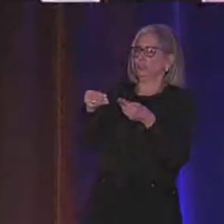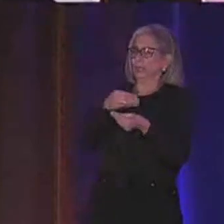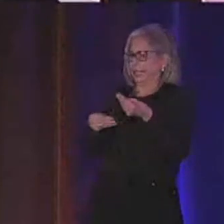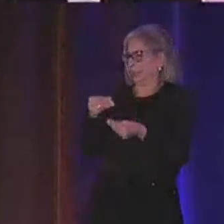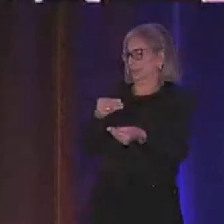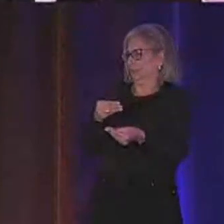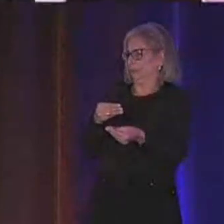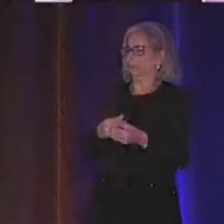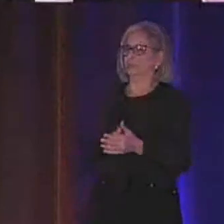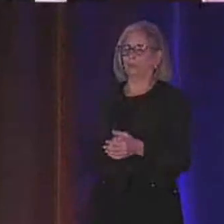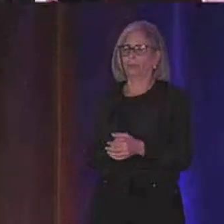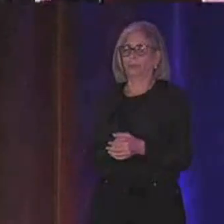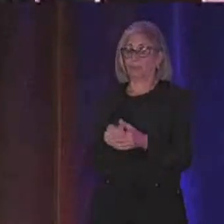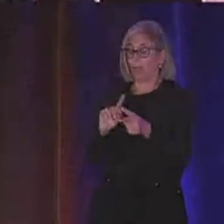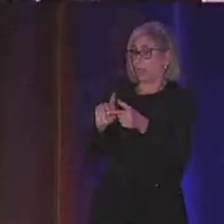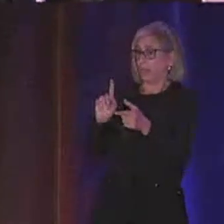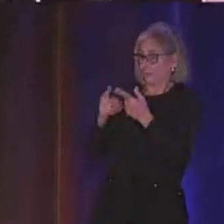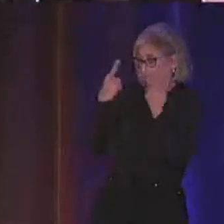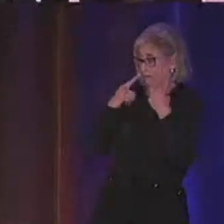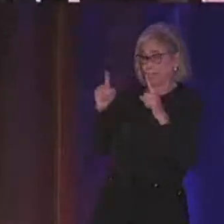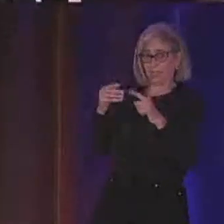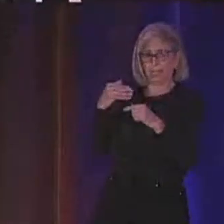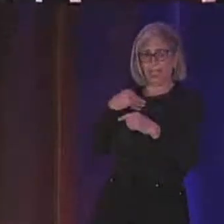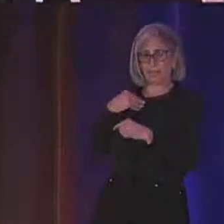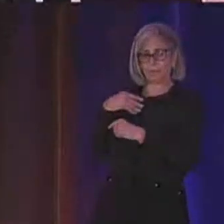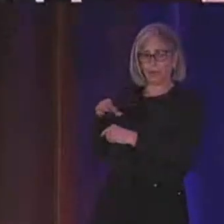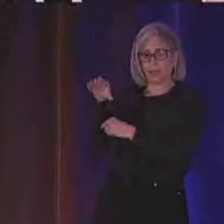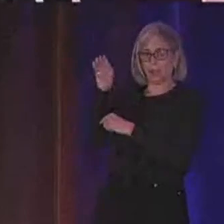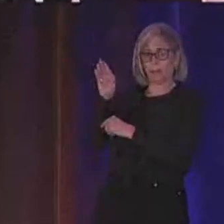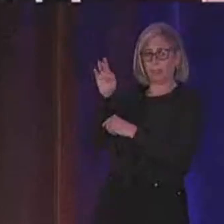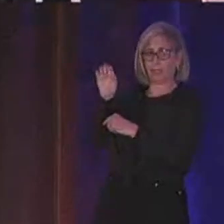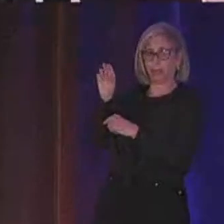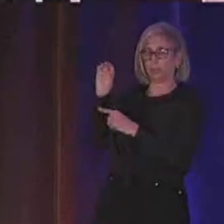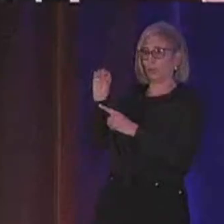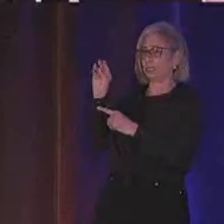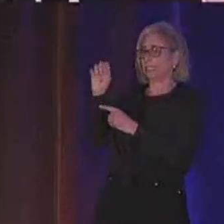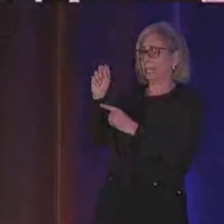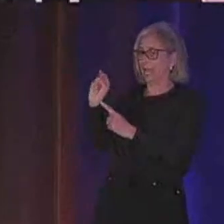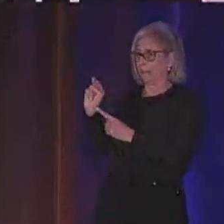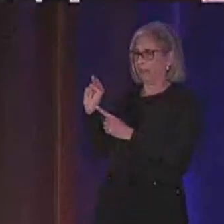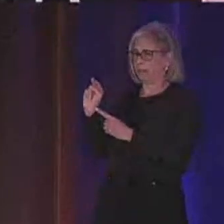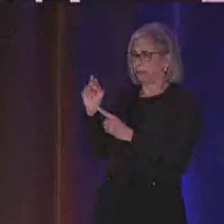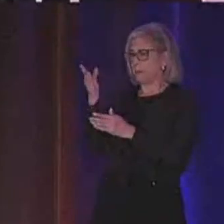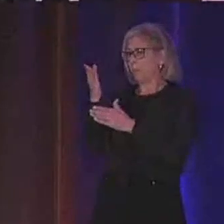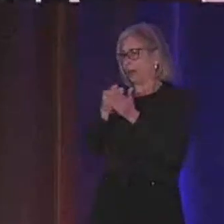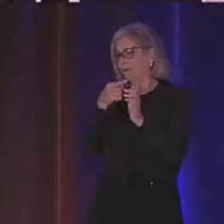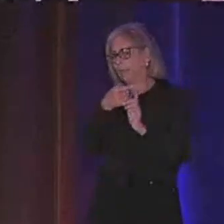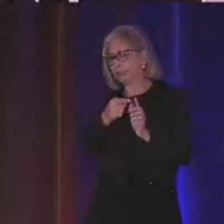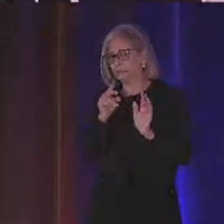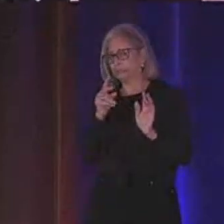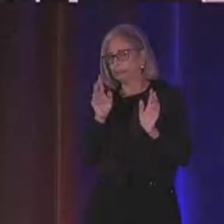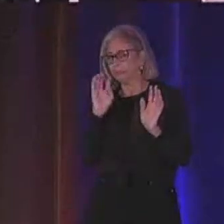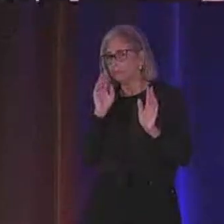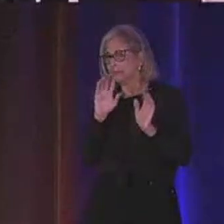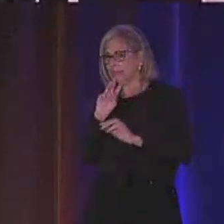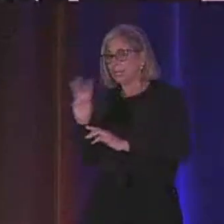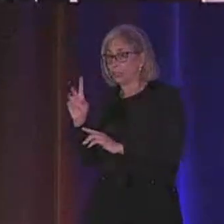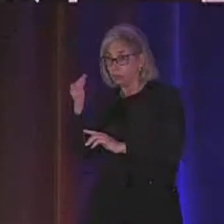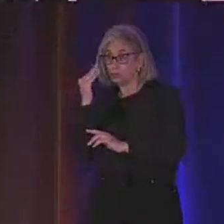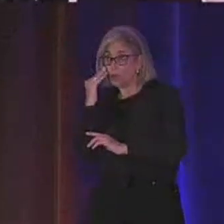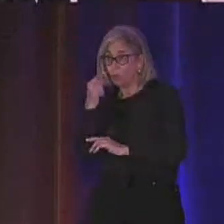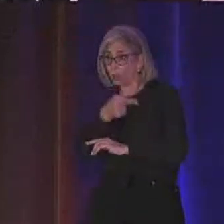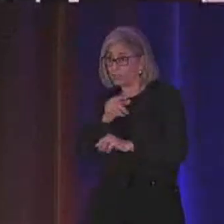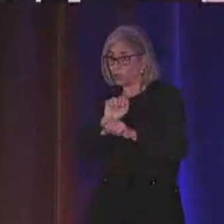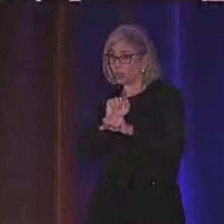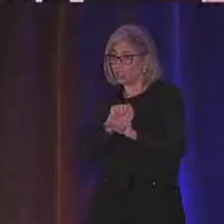transactions. And finally, I have Bruno Simon, a snippet of his site. How many people know Bruno Simon's